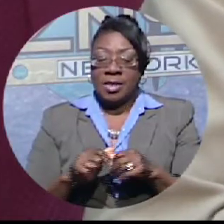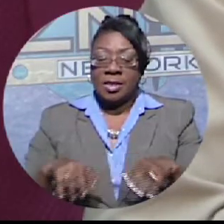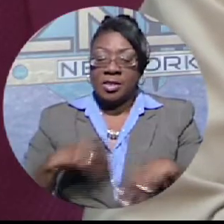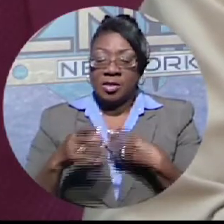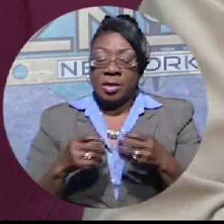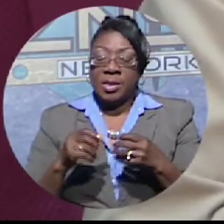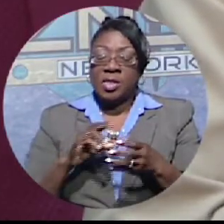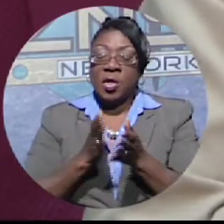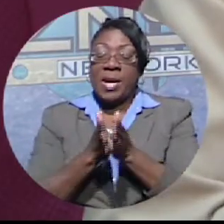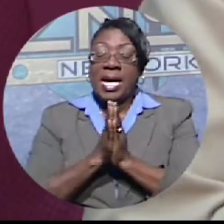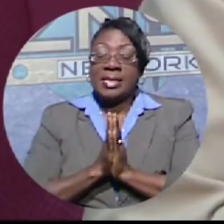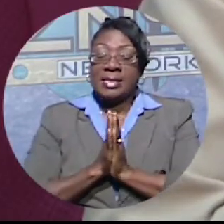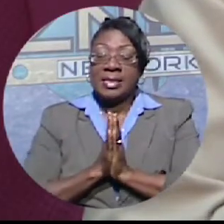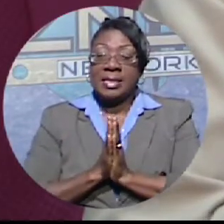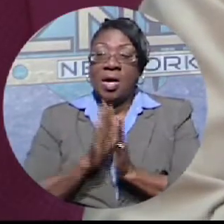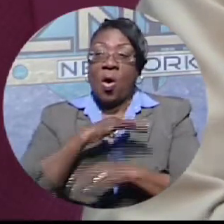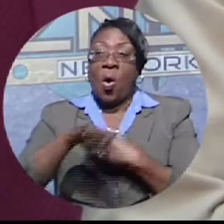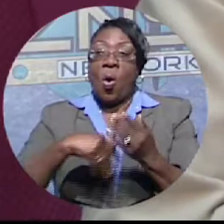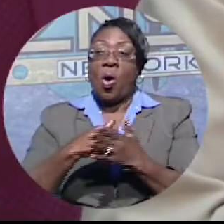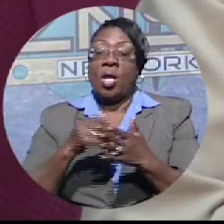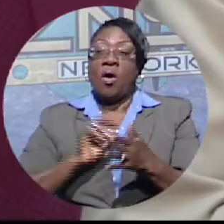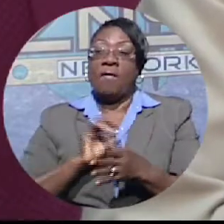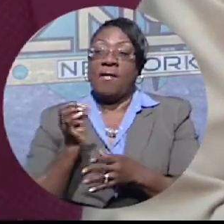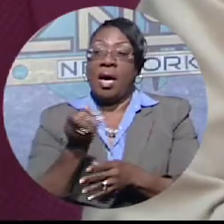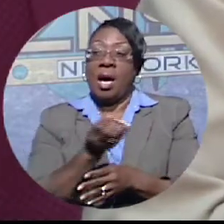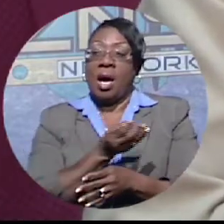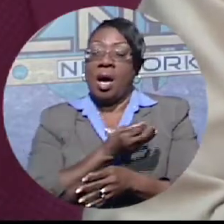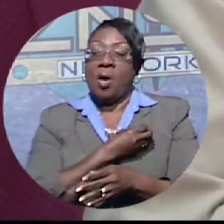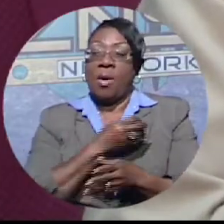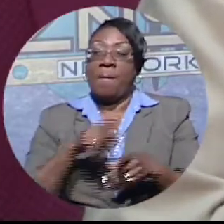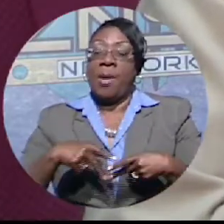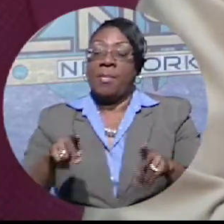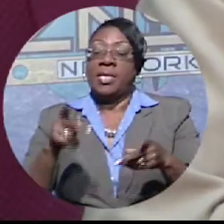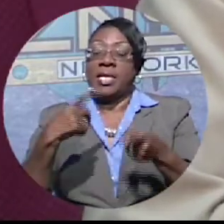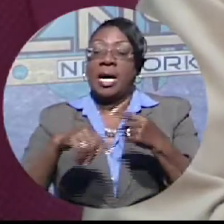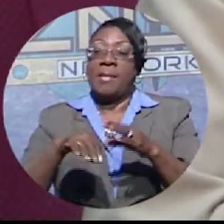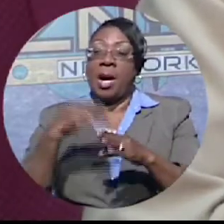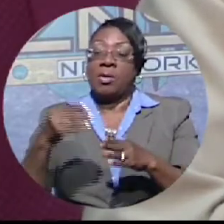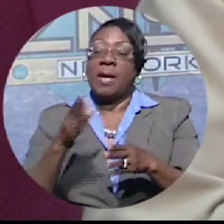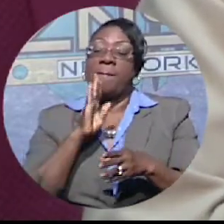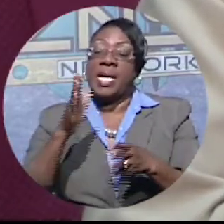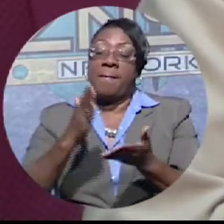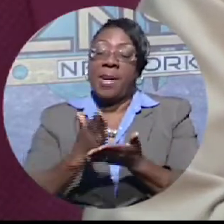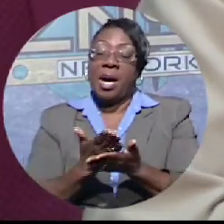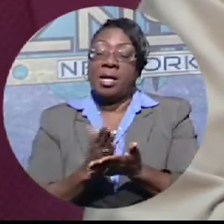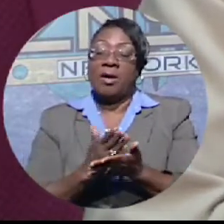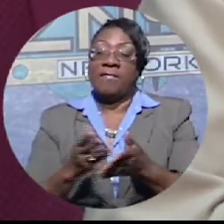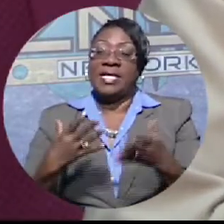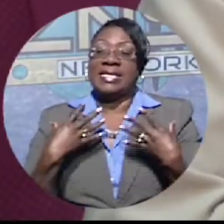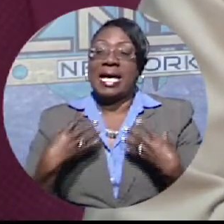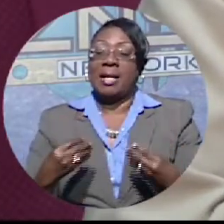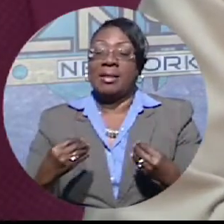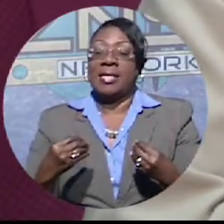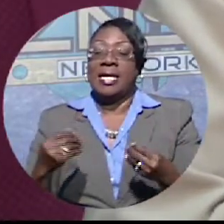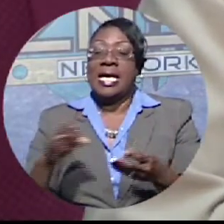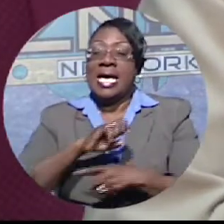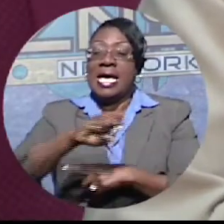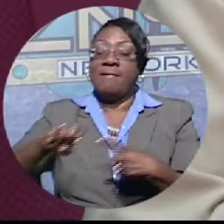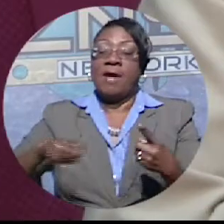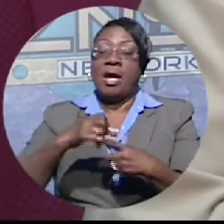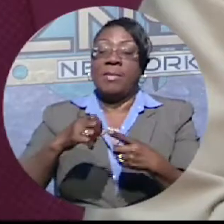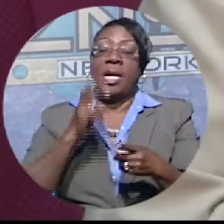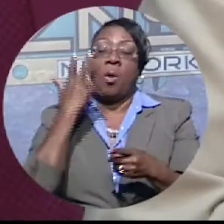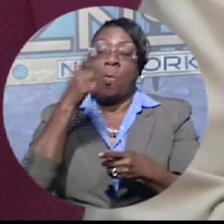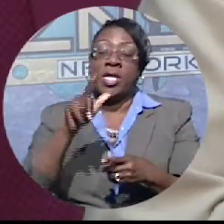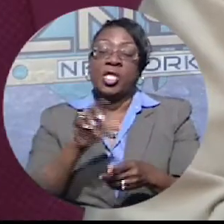tournament. So I'm asking all of the public to come out to be a part of a healthy environment and